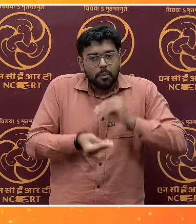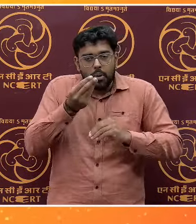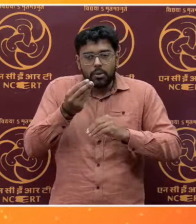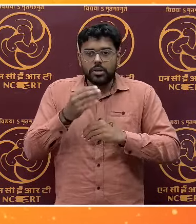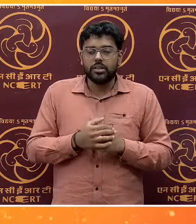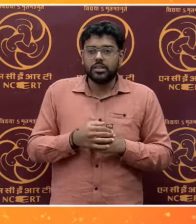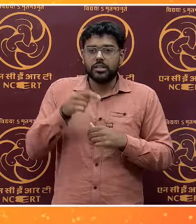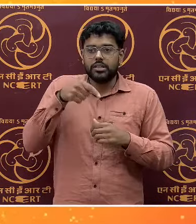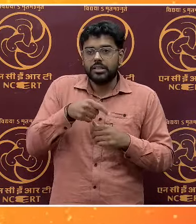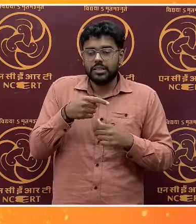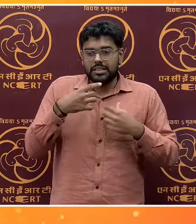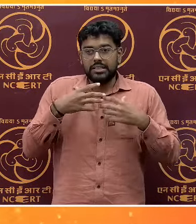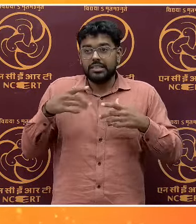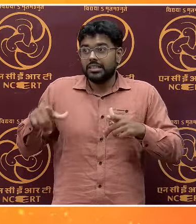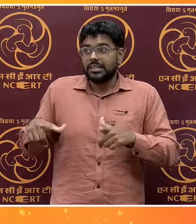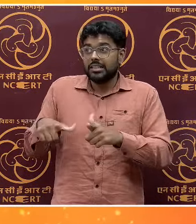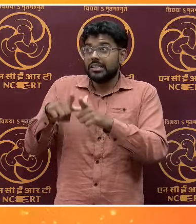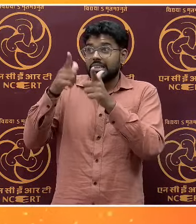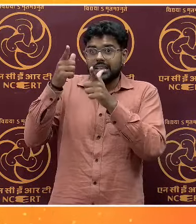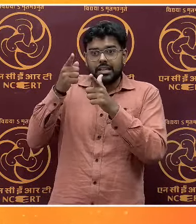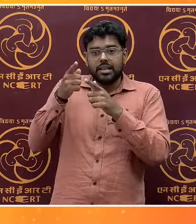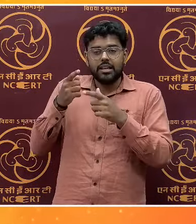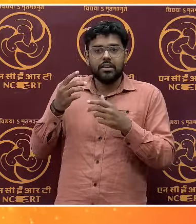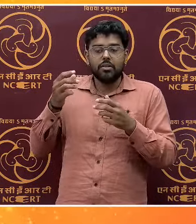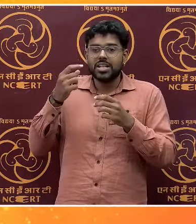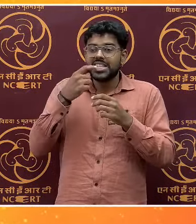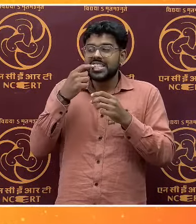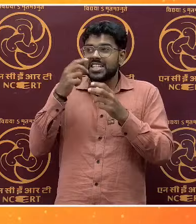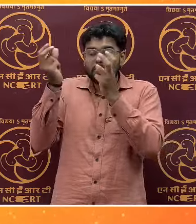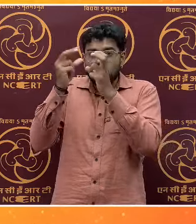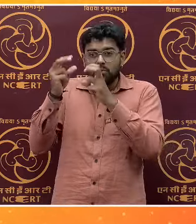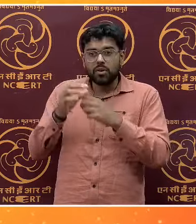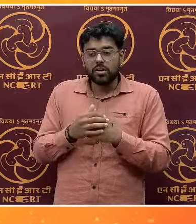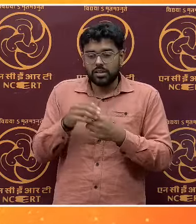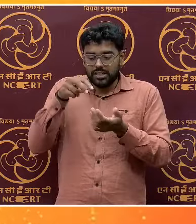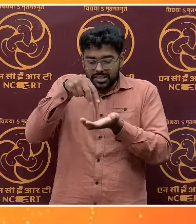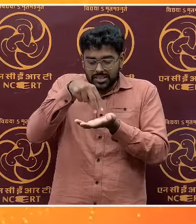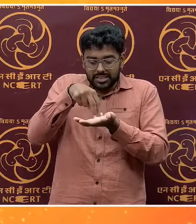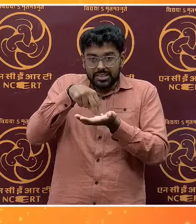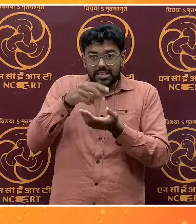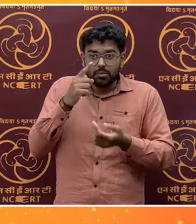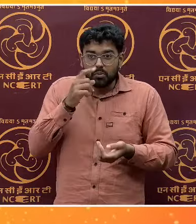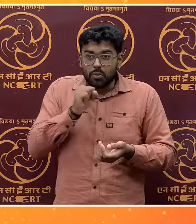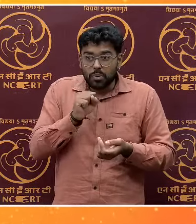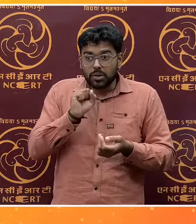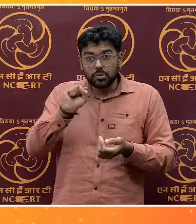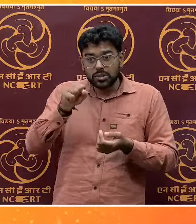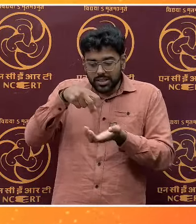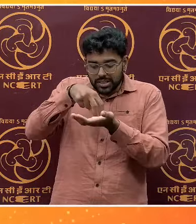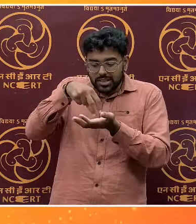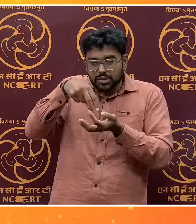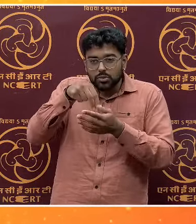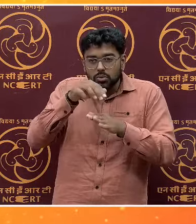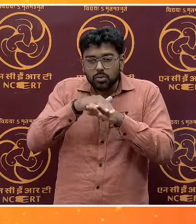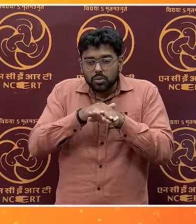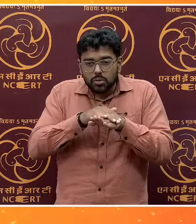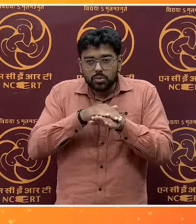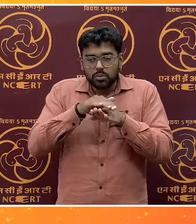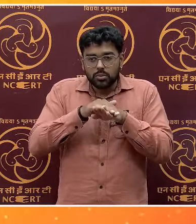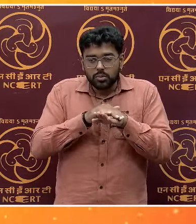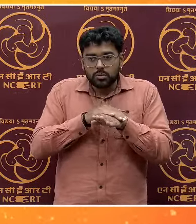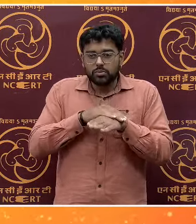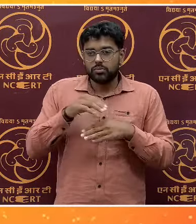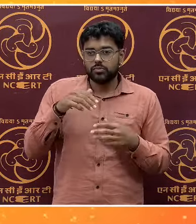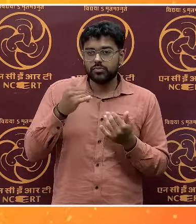street was wet with the recent snow, and the woman's feet were aged and slow. And here, ma'am, we